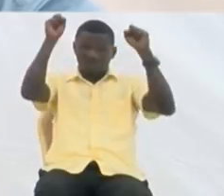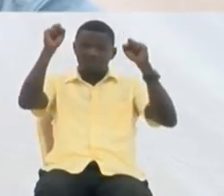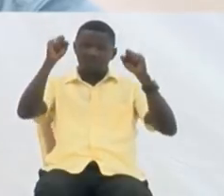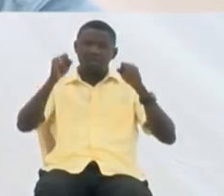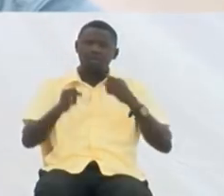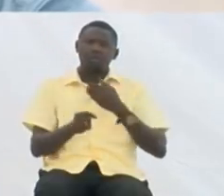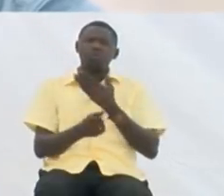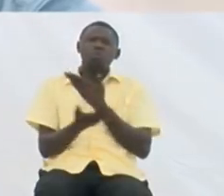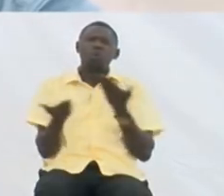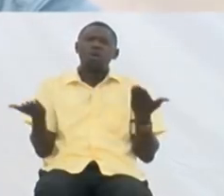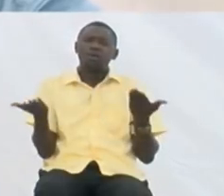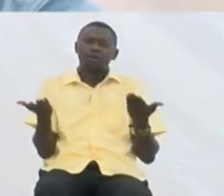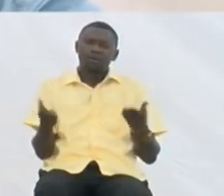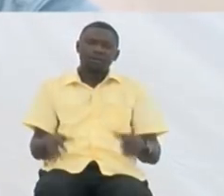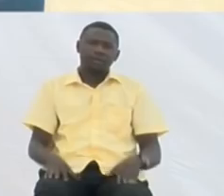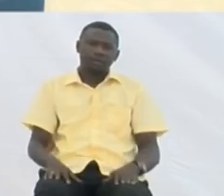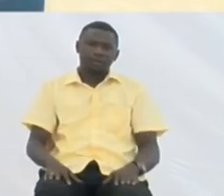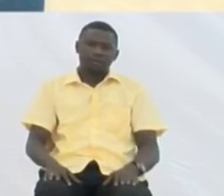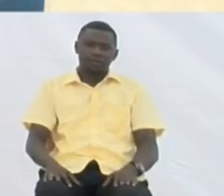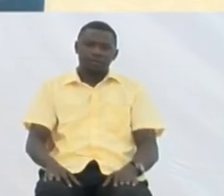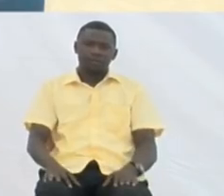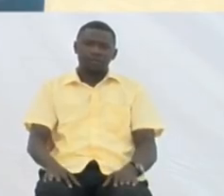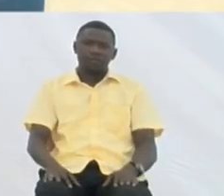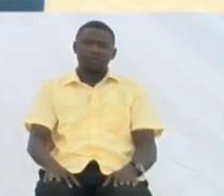komansa kundare kina.